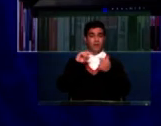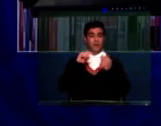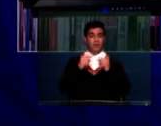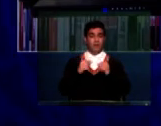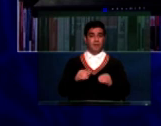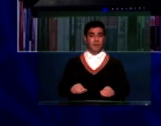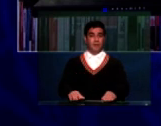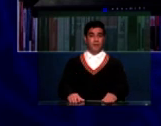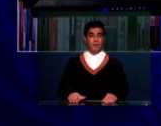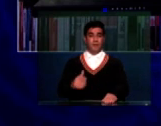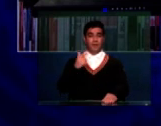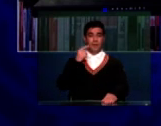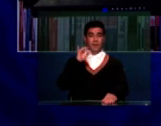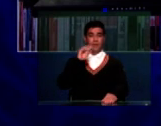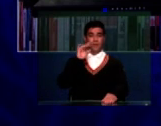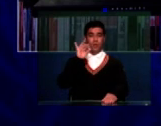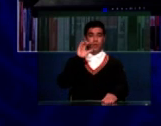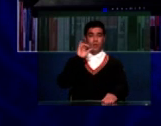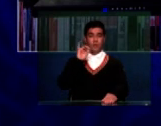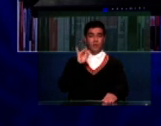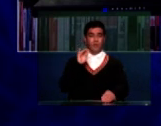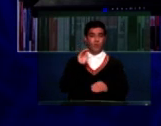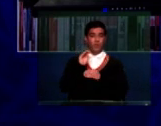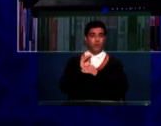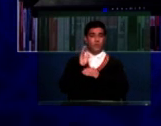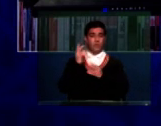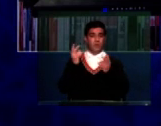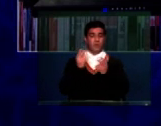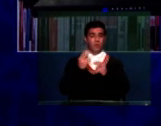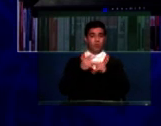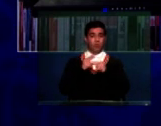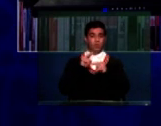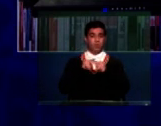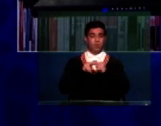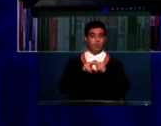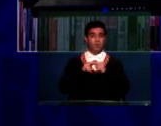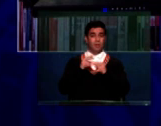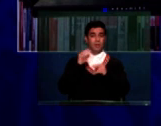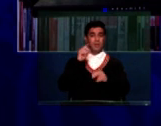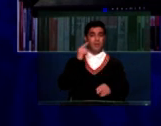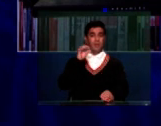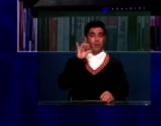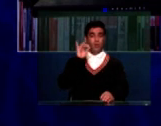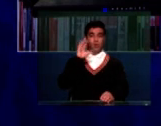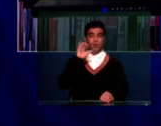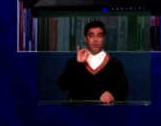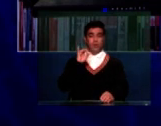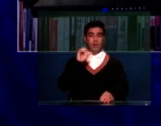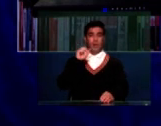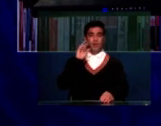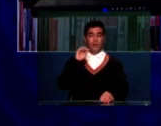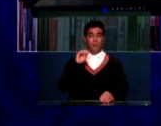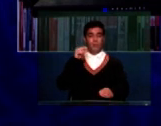o'ng tomoniga gidroksid ionlarini qo'shishimiz kerak. Bunda biz gidroksid ionlarini kislorod atomlariga